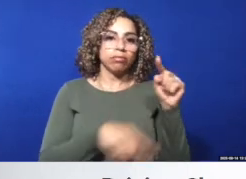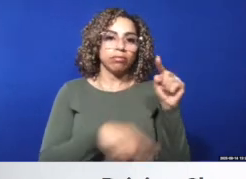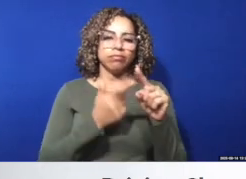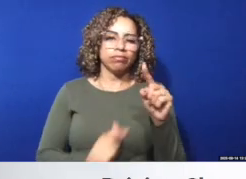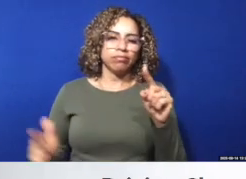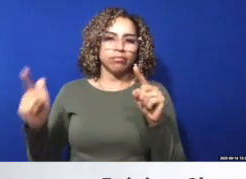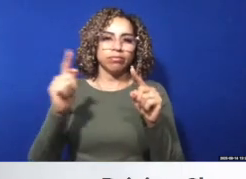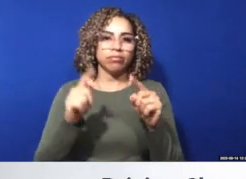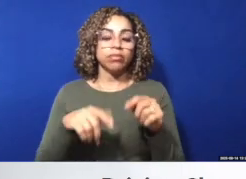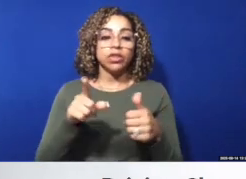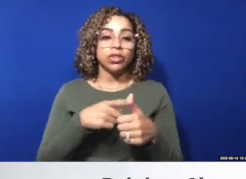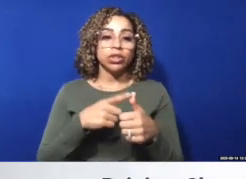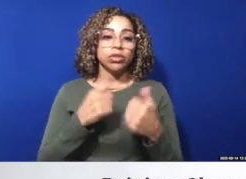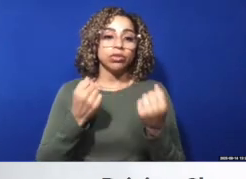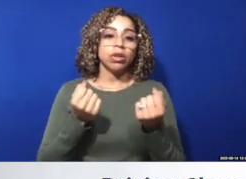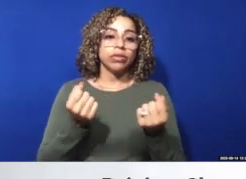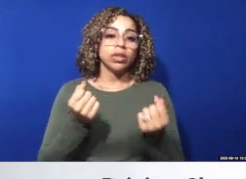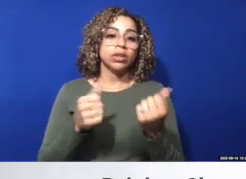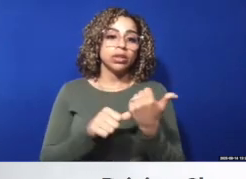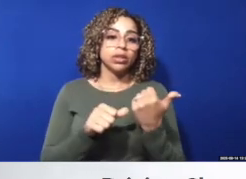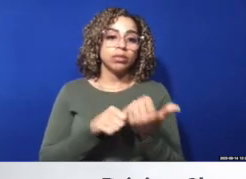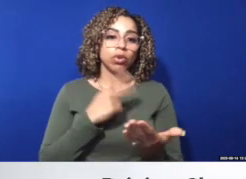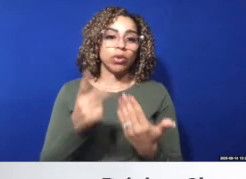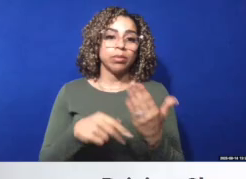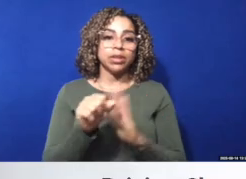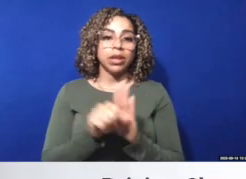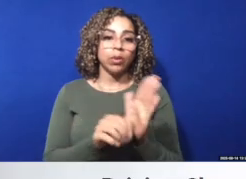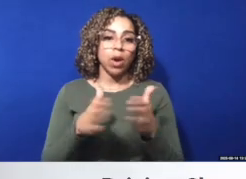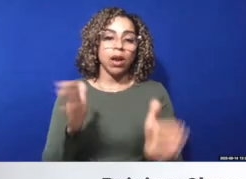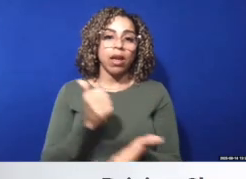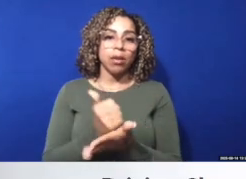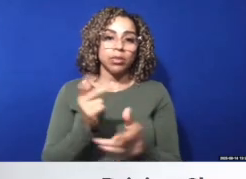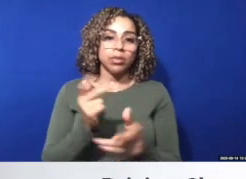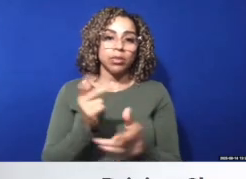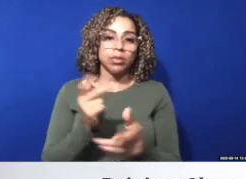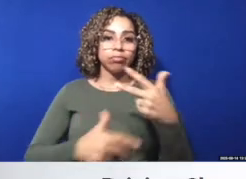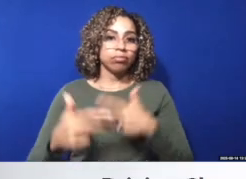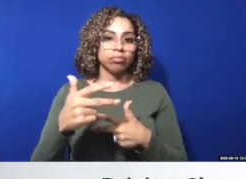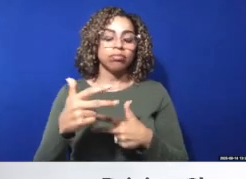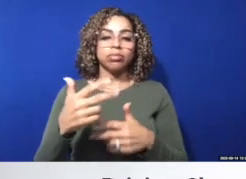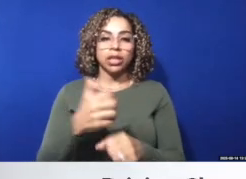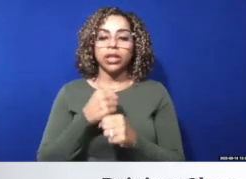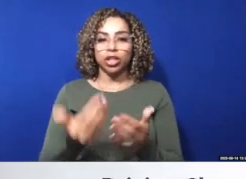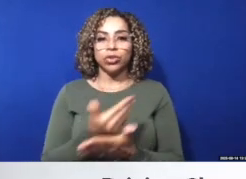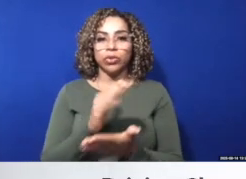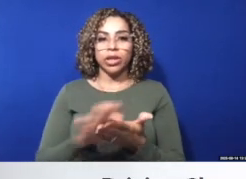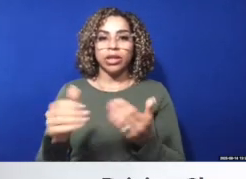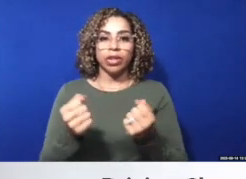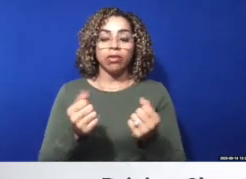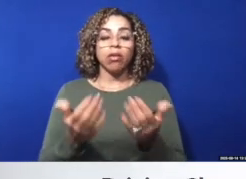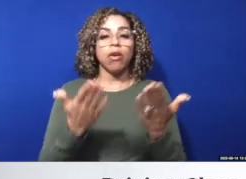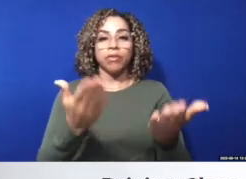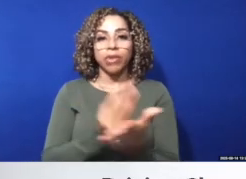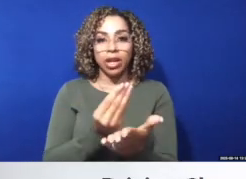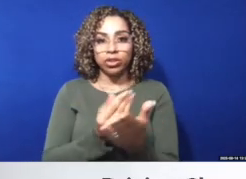Program is a statewide program that helps individuals replace older vehicles with a clean vehicle and offers financial support by way of